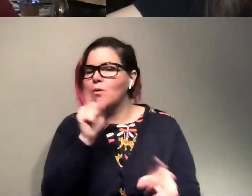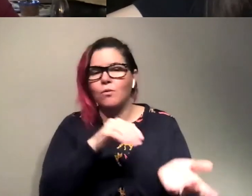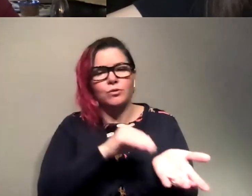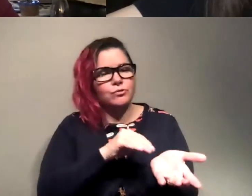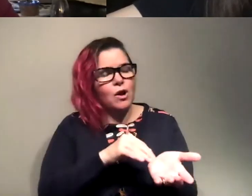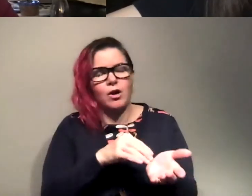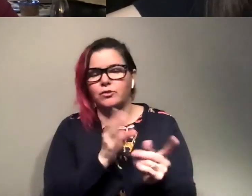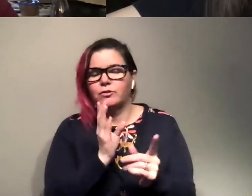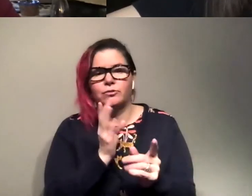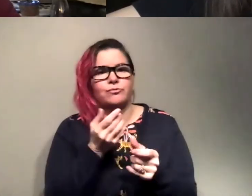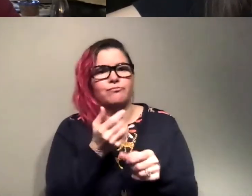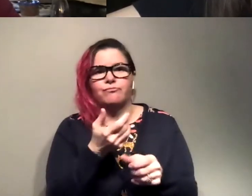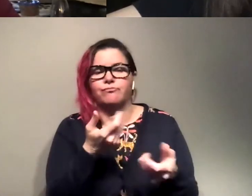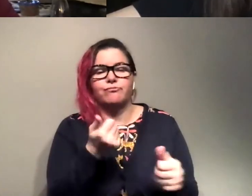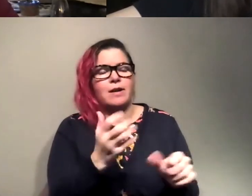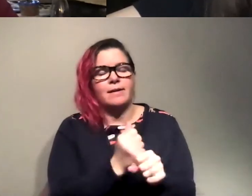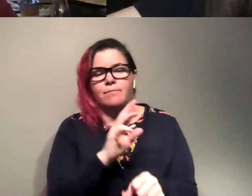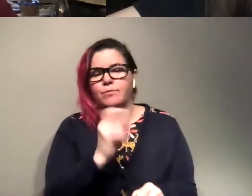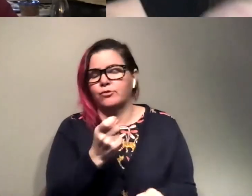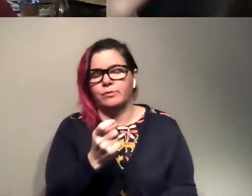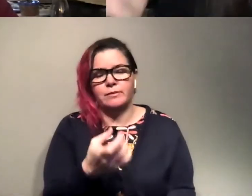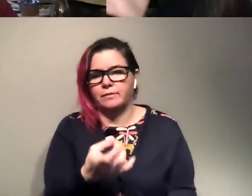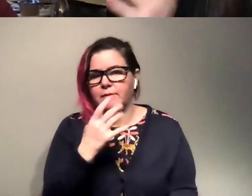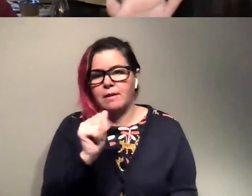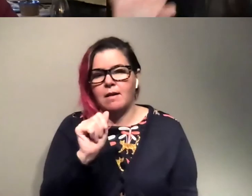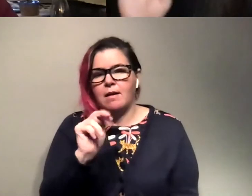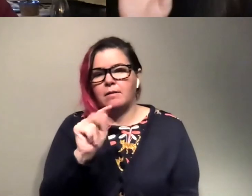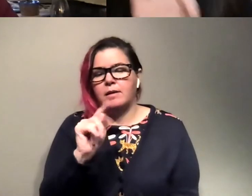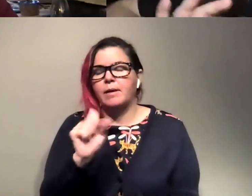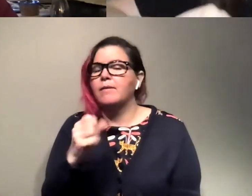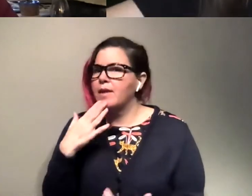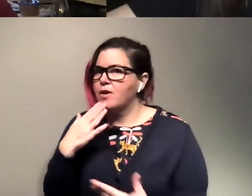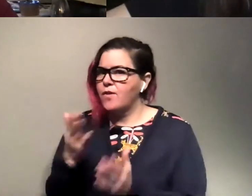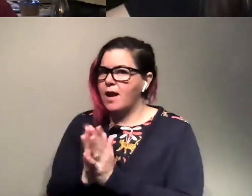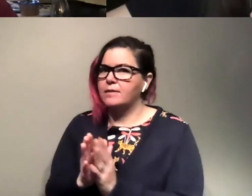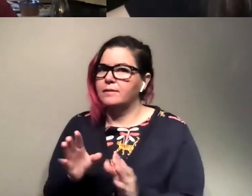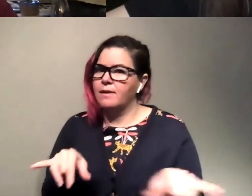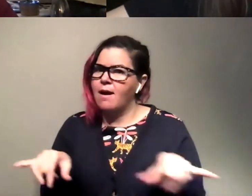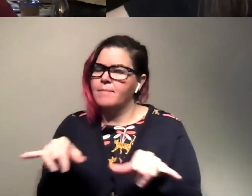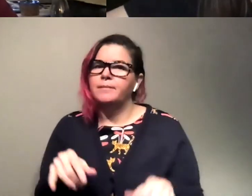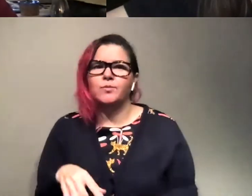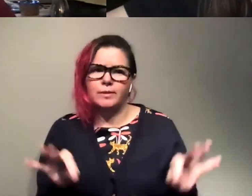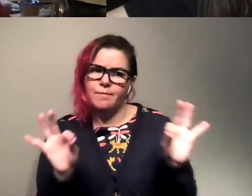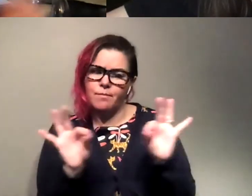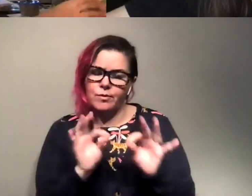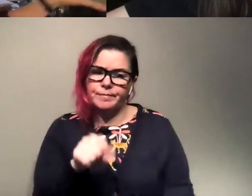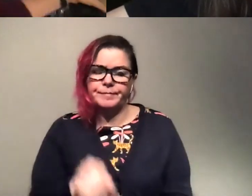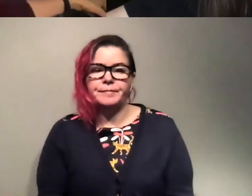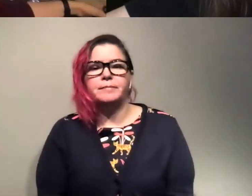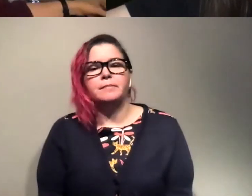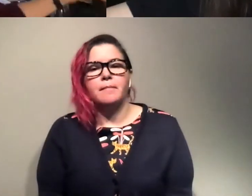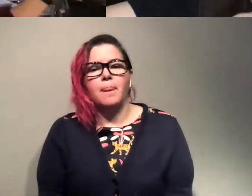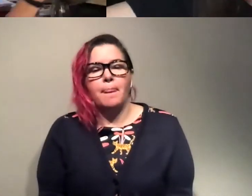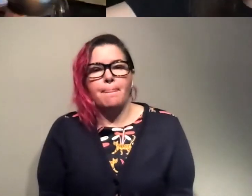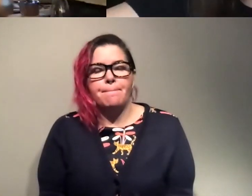get a prescription for an antibiotic. Awesome. Well, thank you for asking that question, because it's a super important question. Yeah.